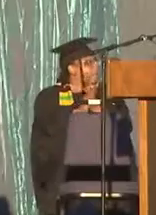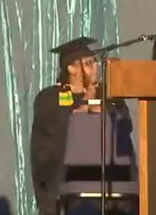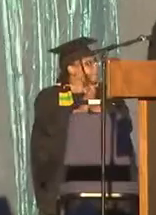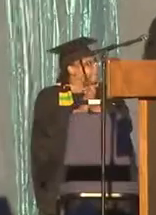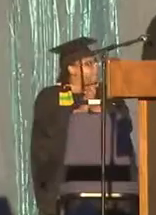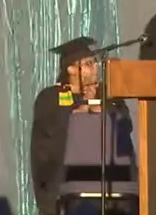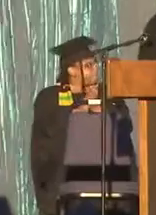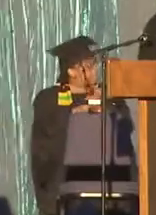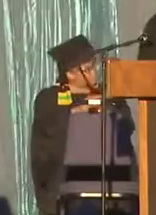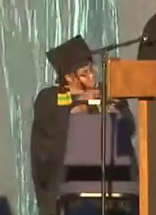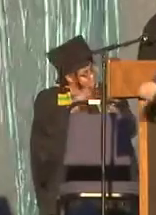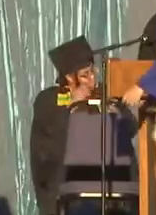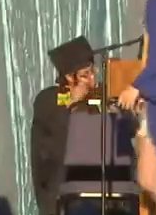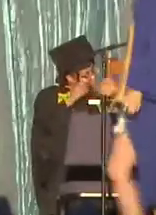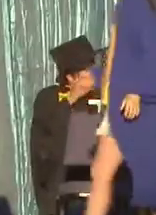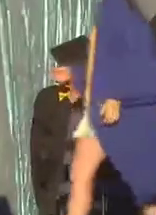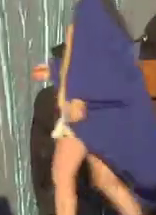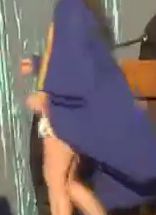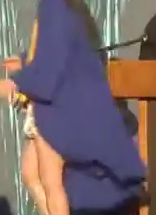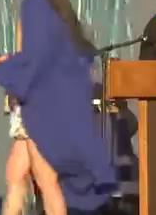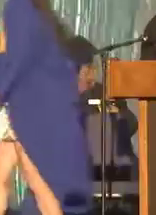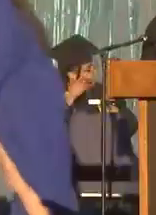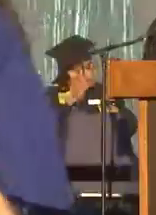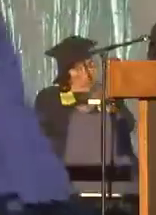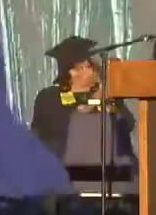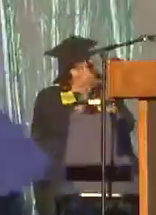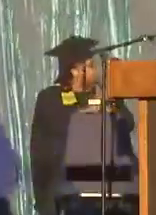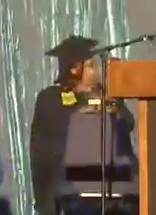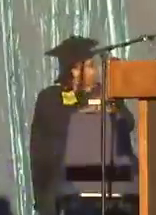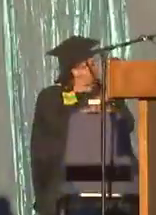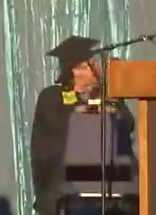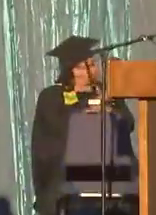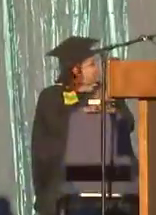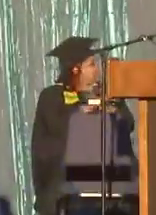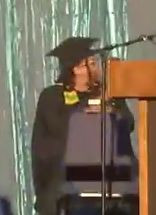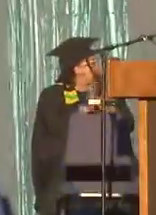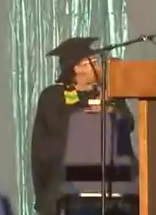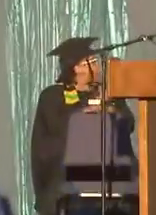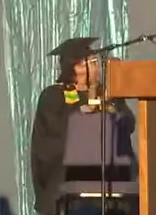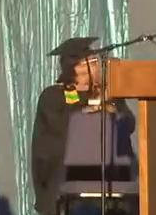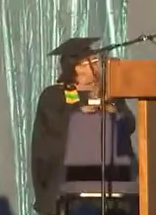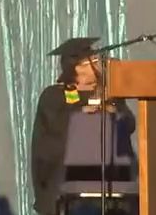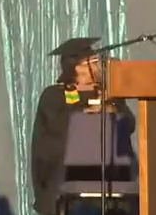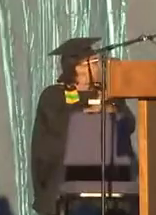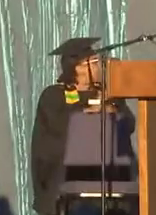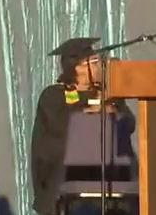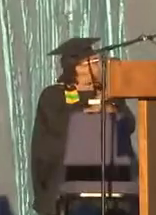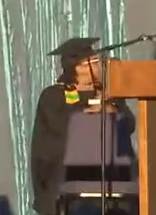Alyssa Fire, with high honors.